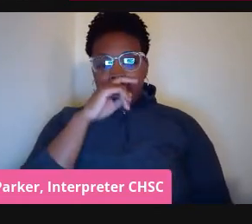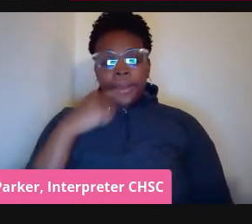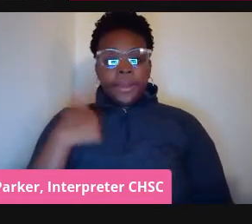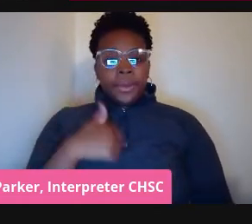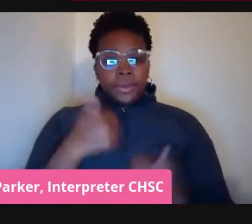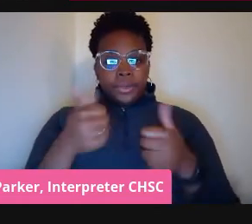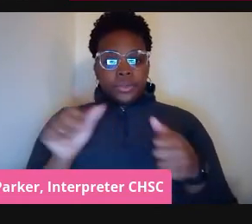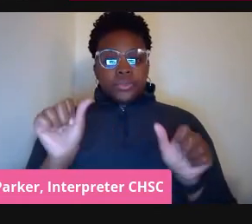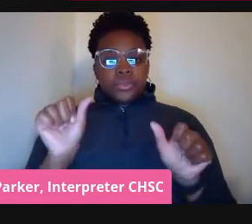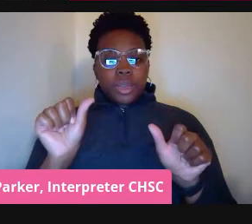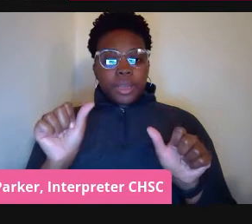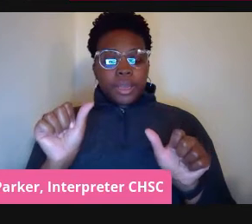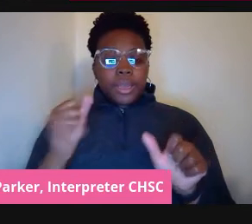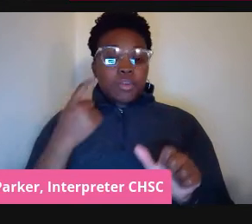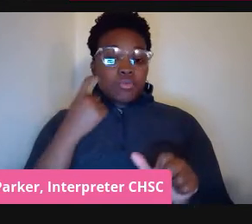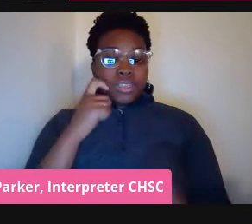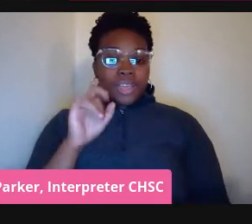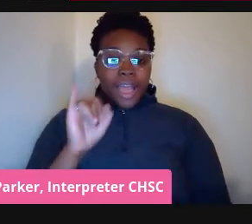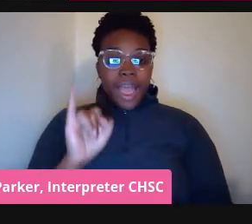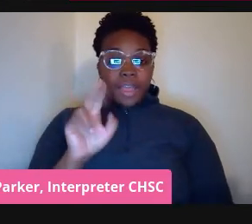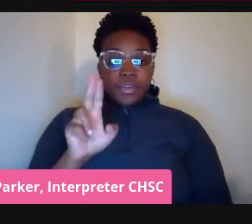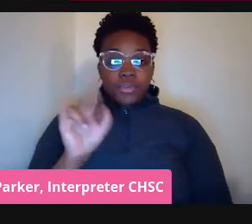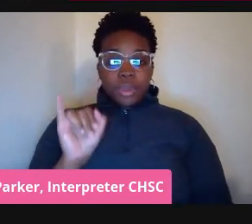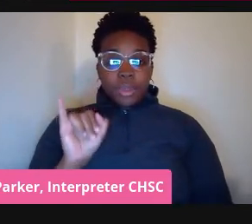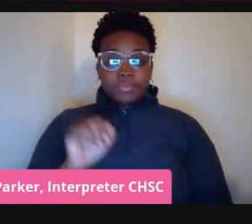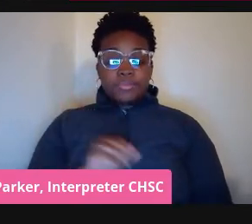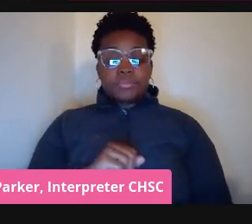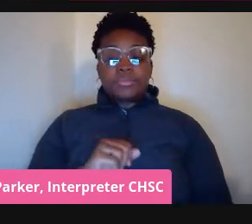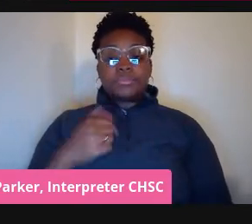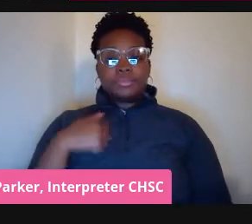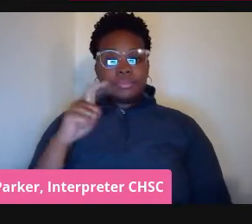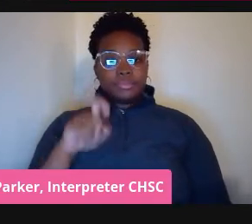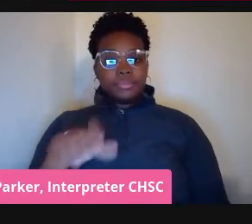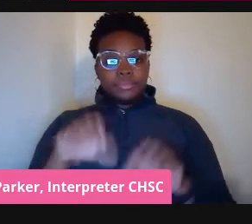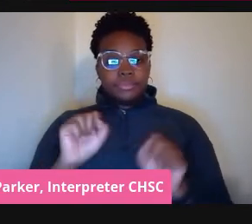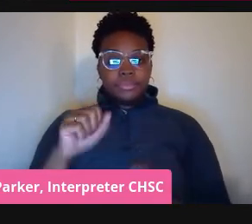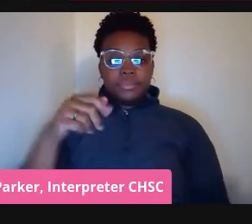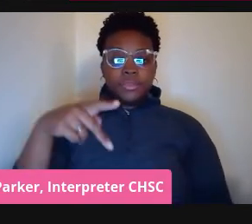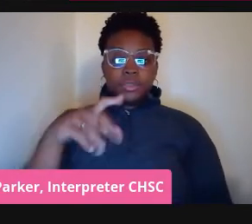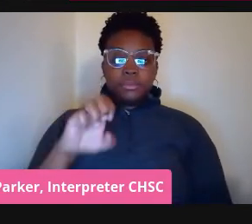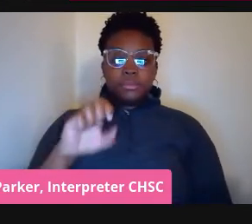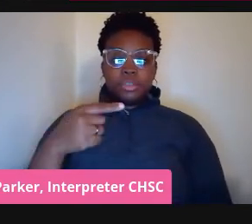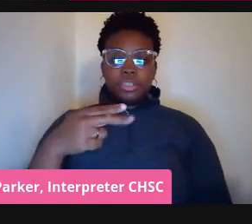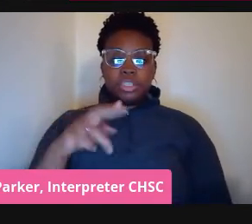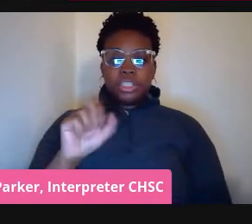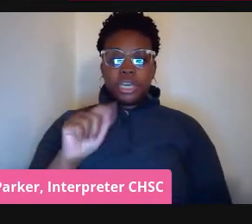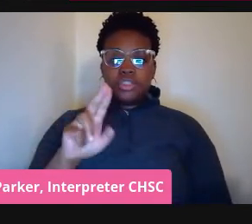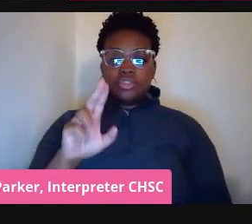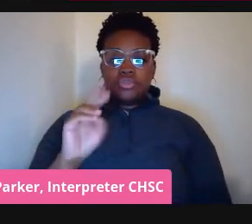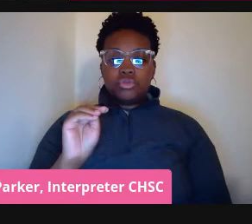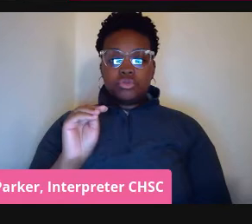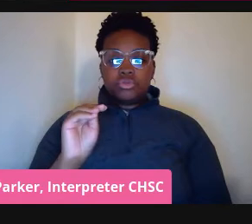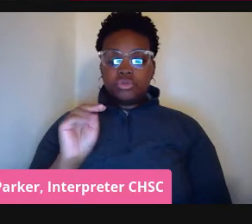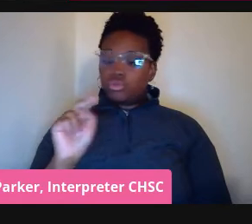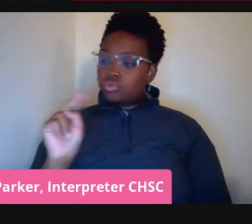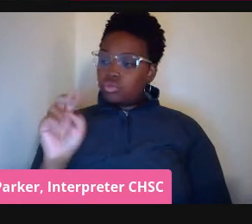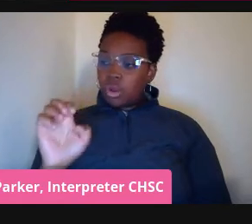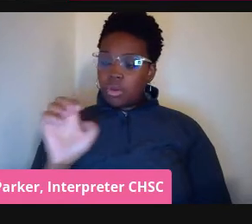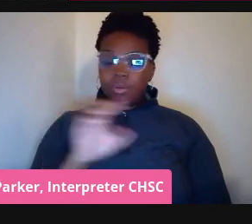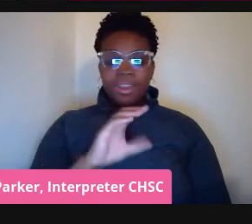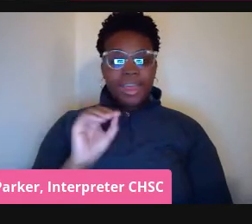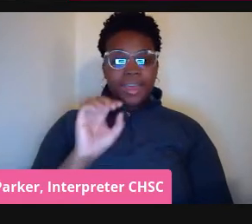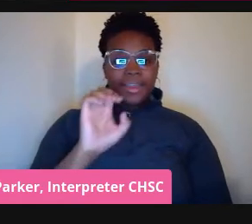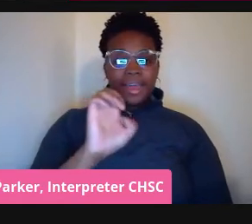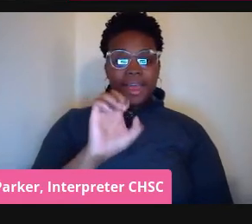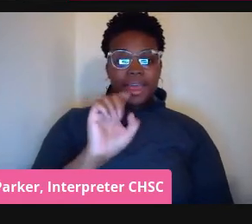trying our recent IUI, I had to take progesterone pills. And progesterone and estrogen